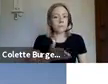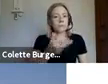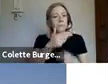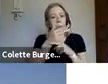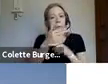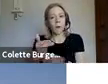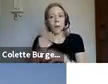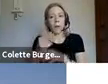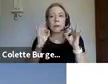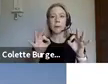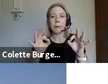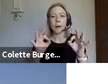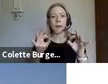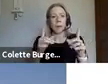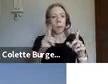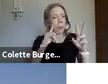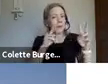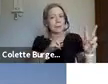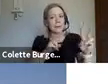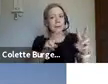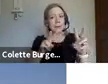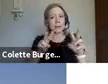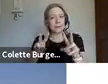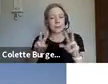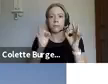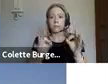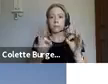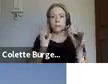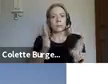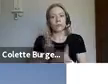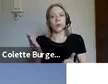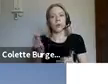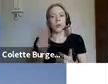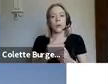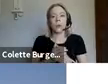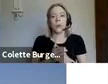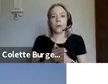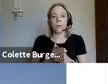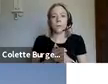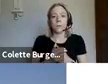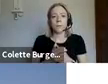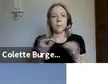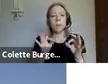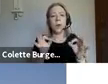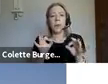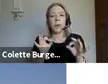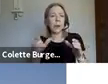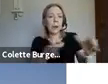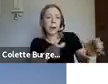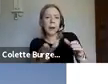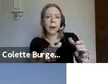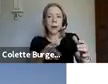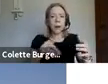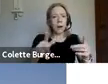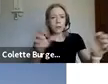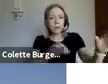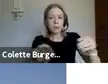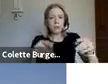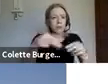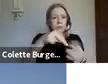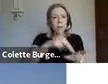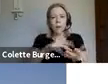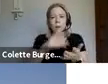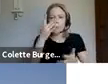what we see there at the time. We don't stage anything. I've got lots